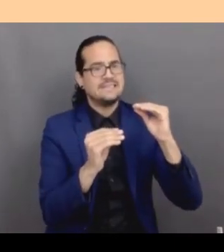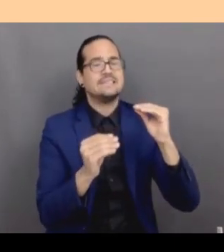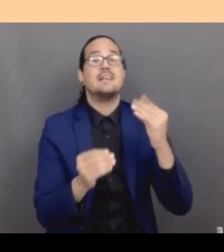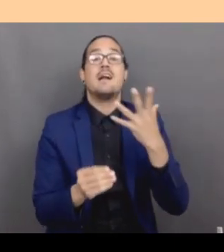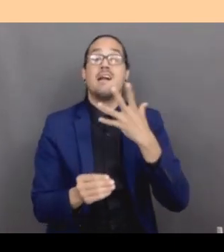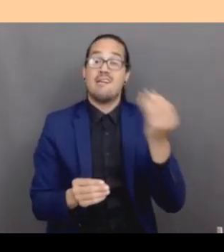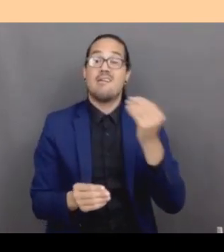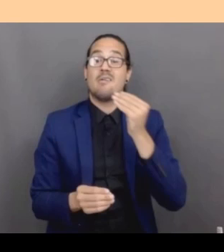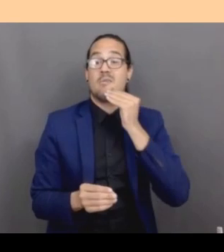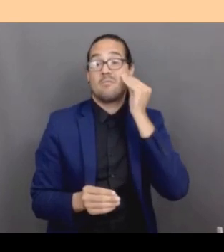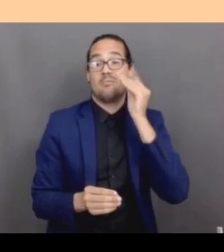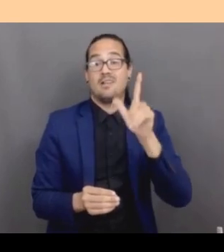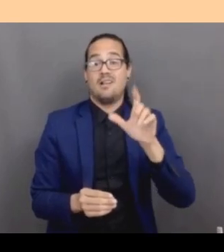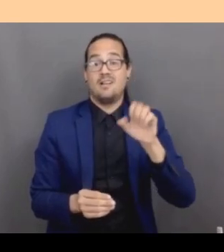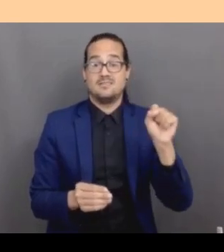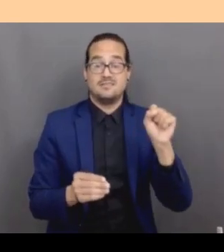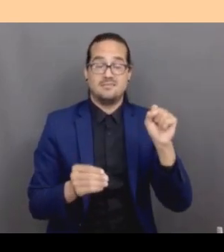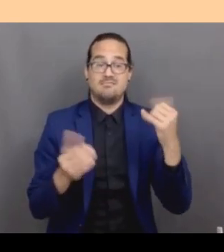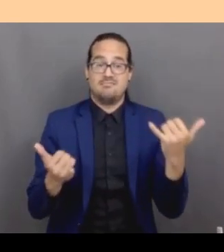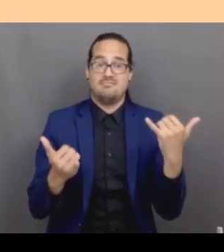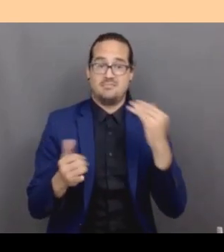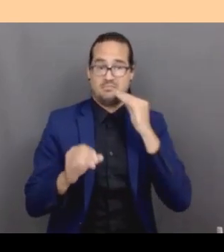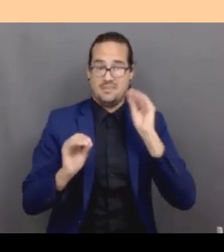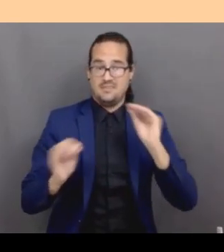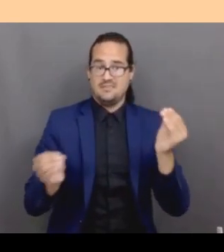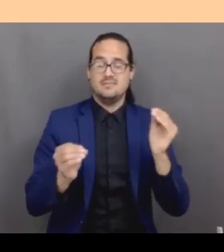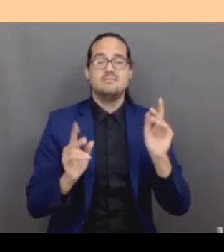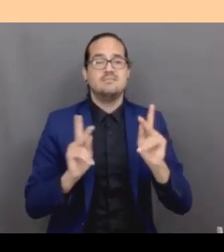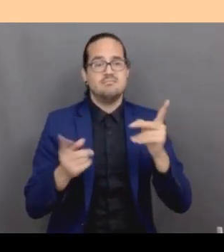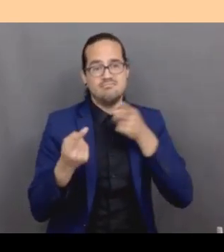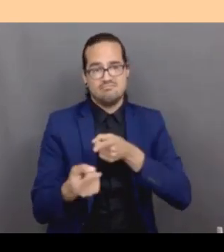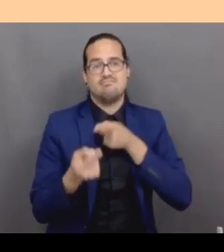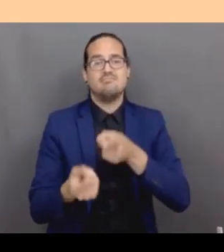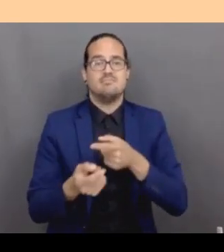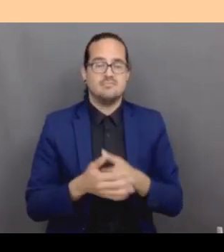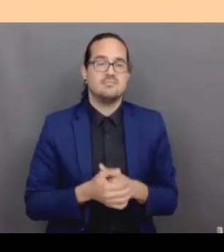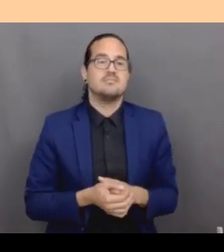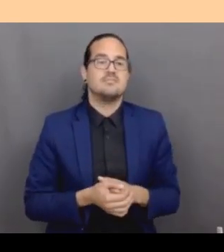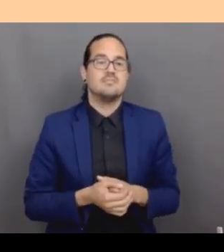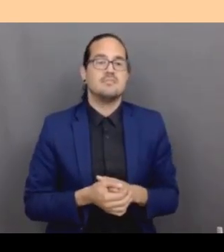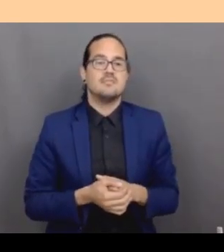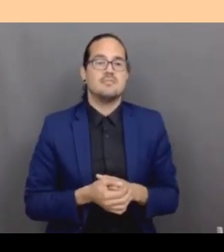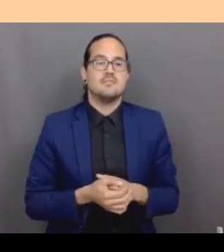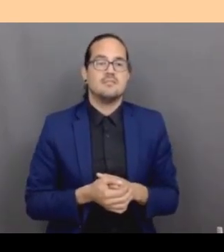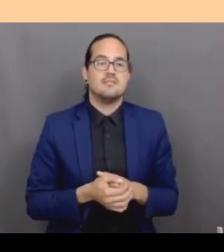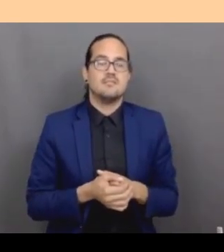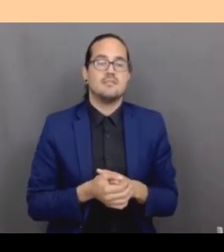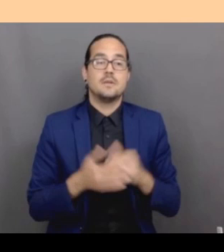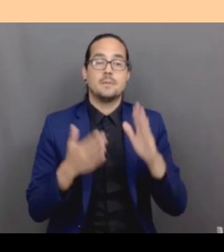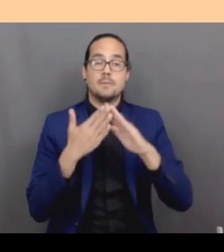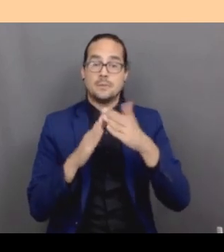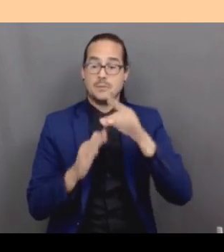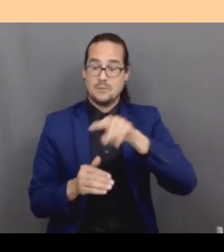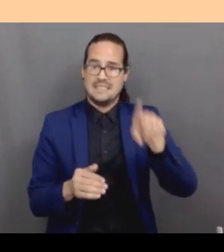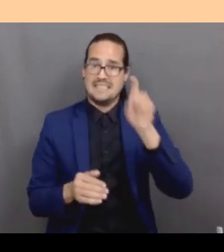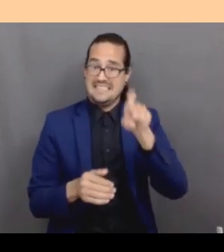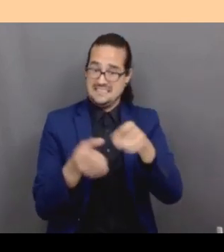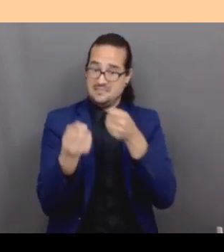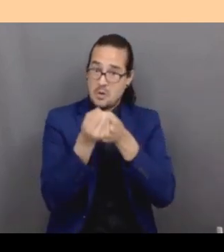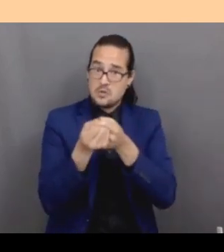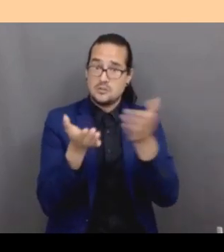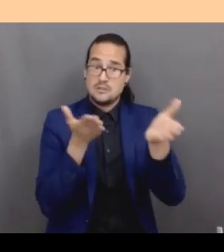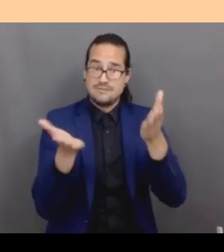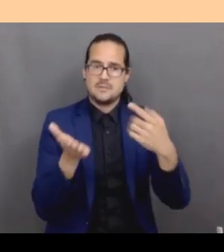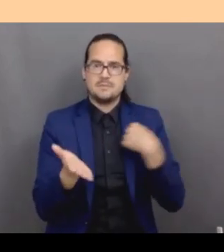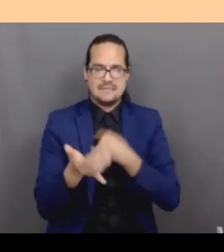need of supportive services that might meet them where they need at the moment, while adjusting for the ongoing